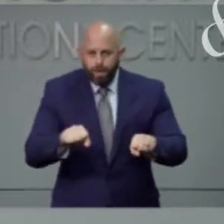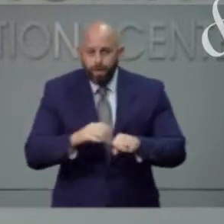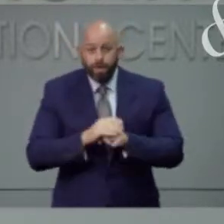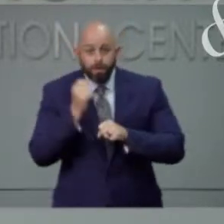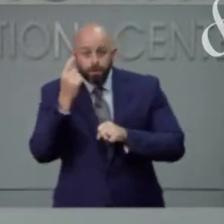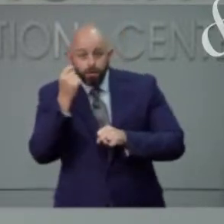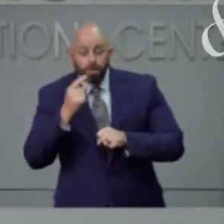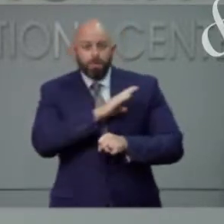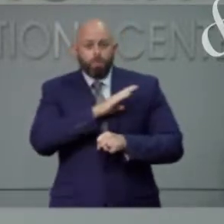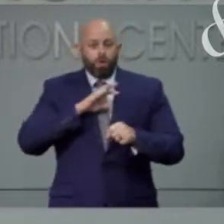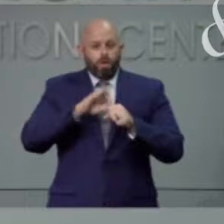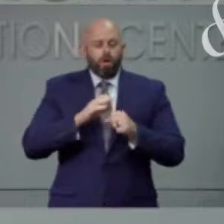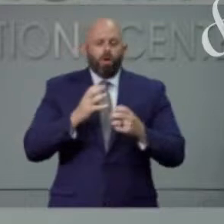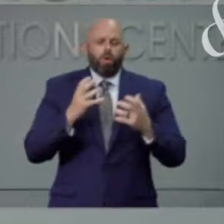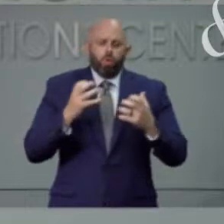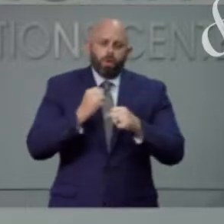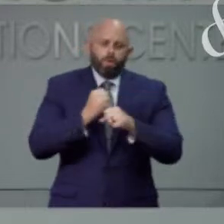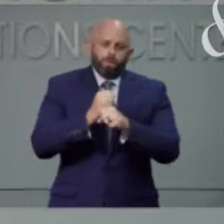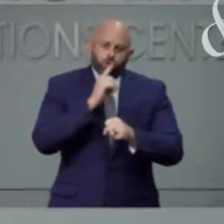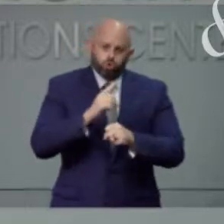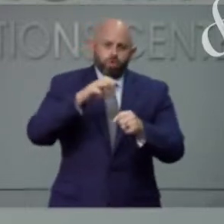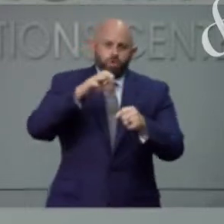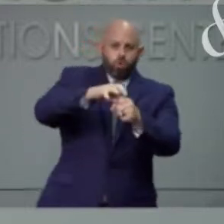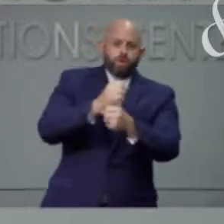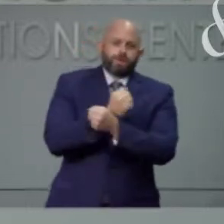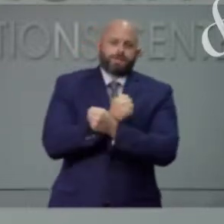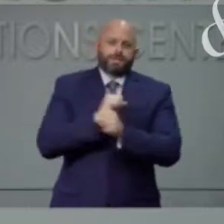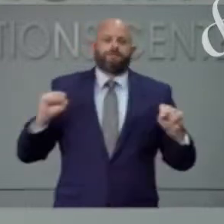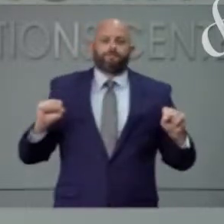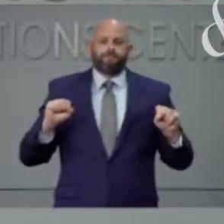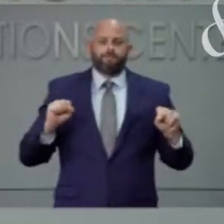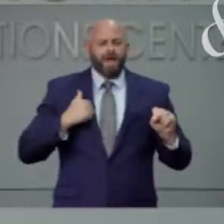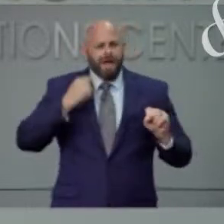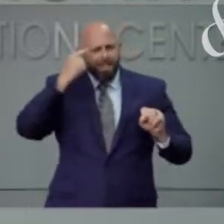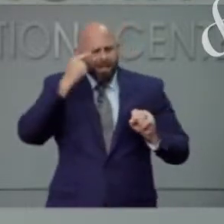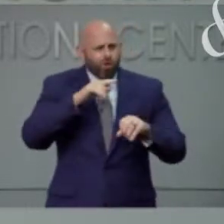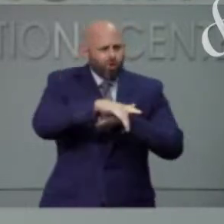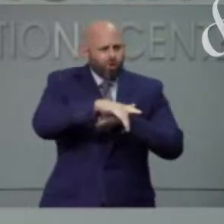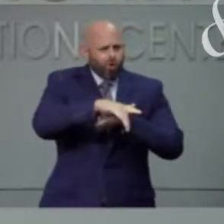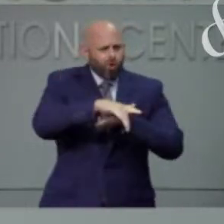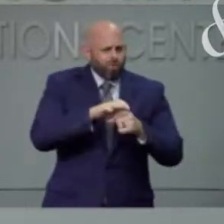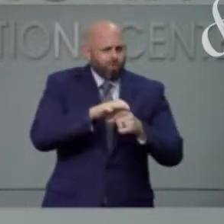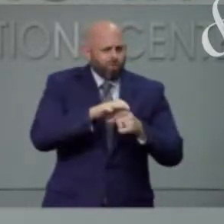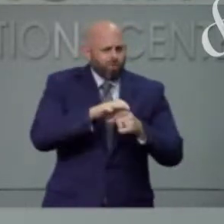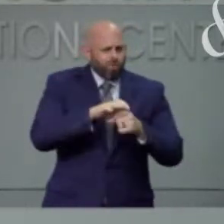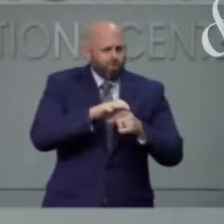safe and secure. And I think early voting starts on October 15th, I believe.